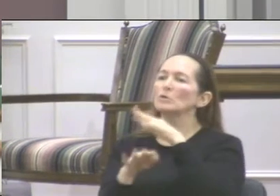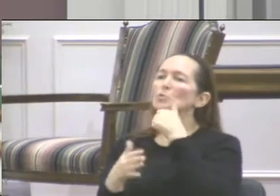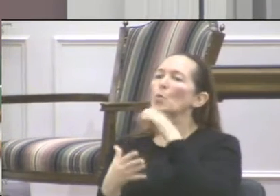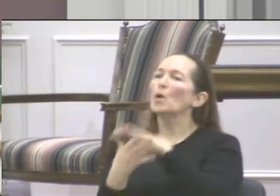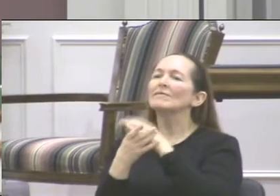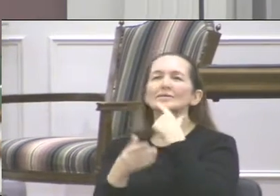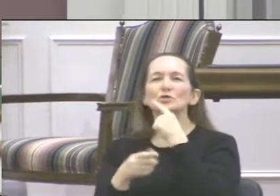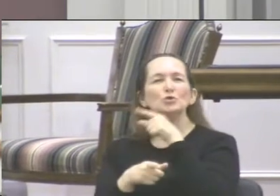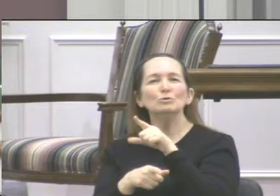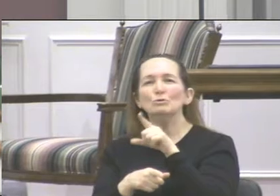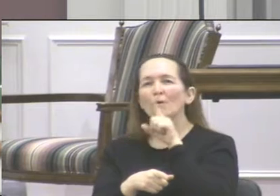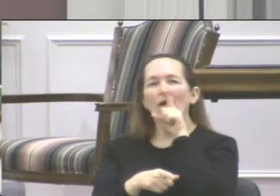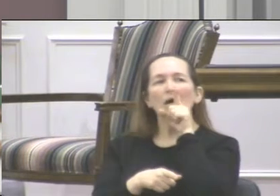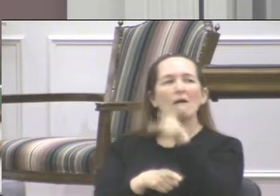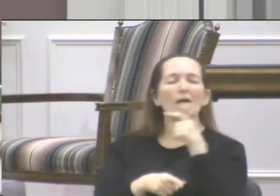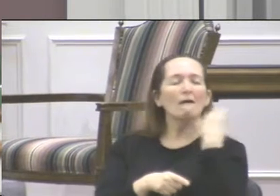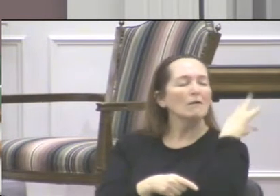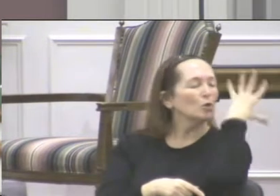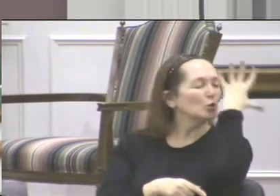Guys,